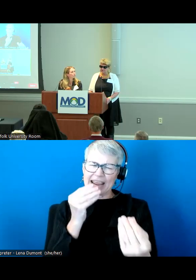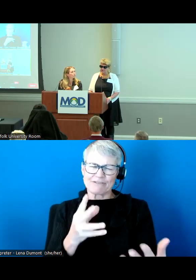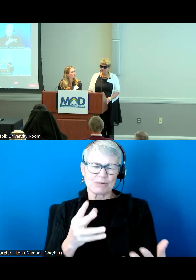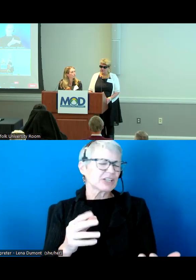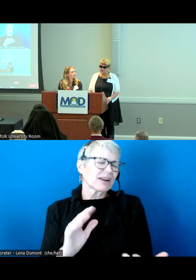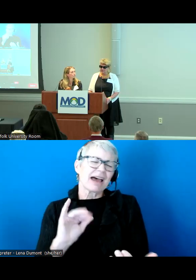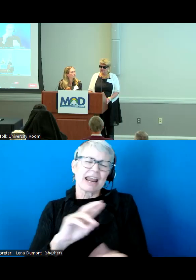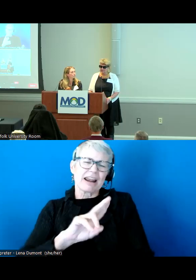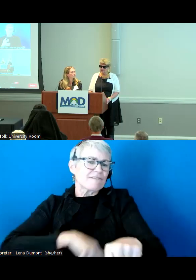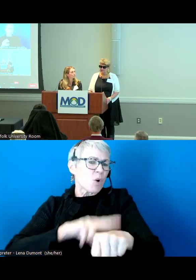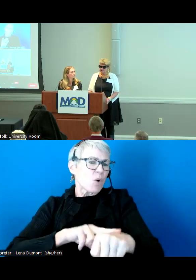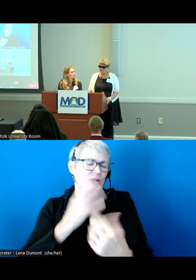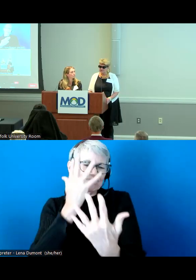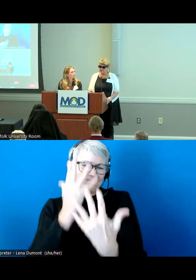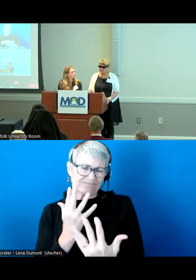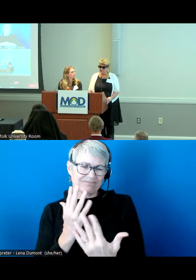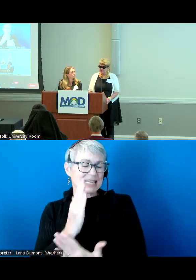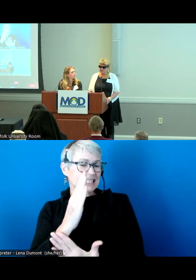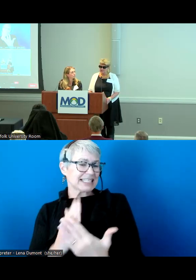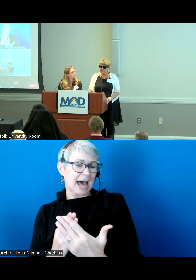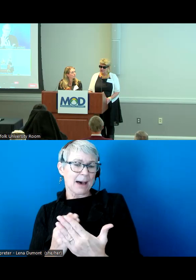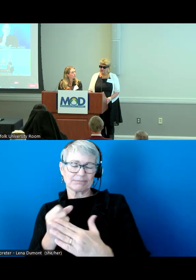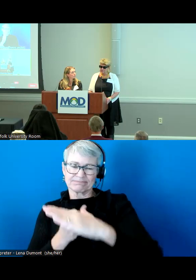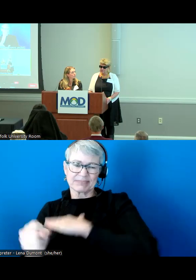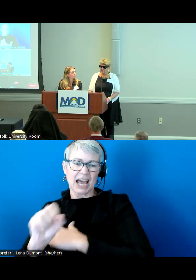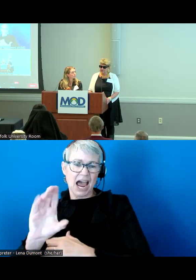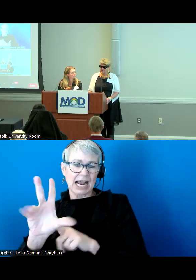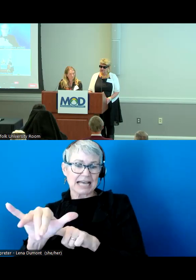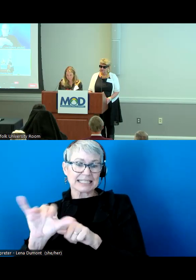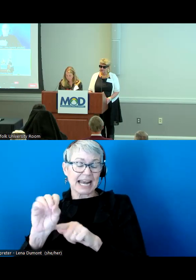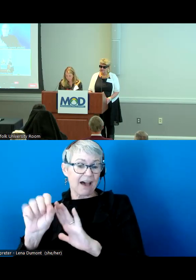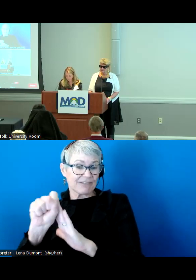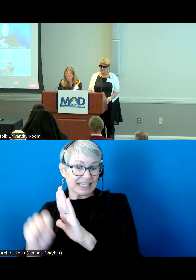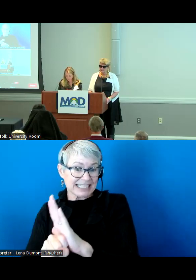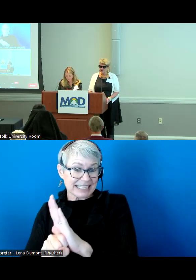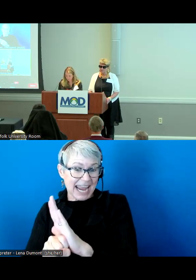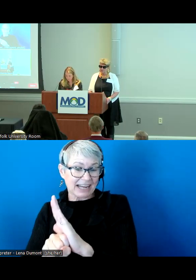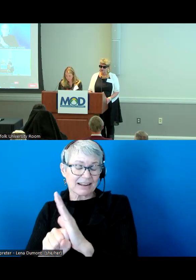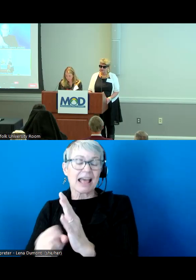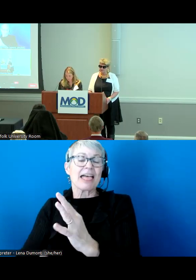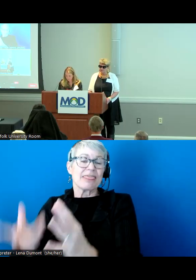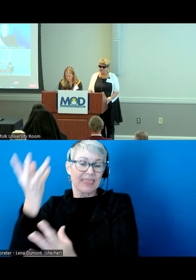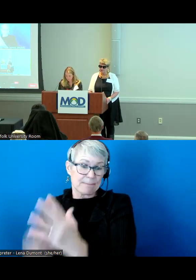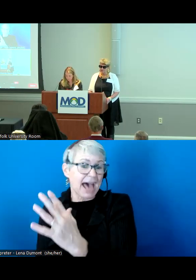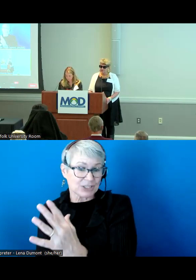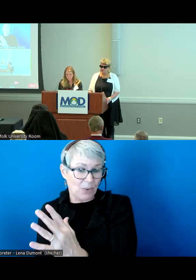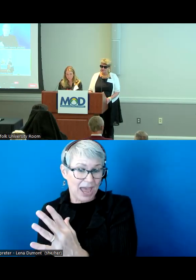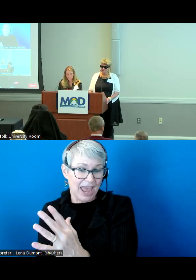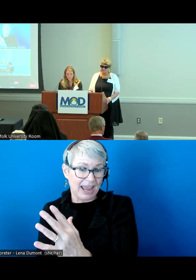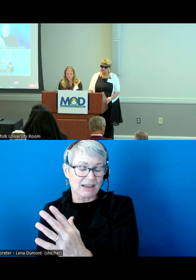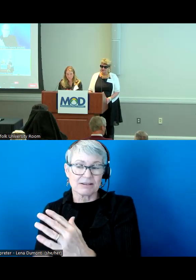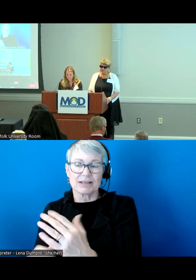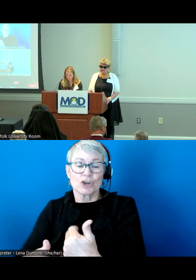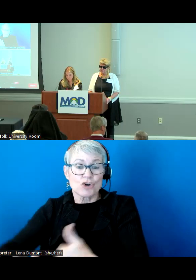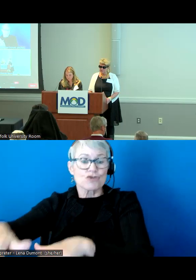died while they were in like custody of the state, and they may be buried in a place that just has a number on a stone, which is